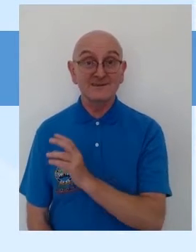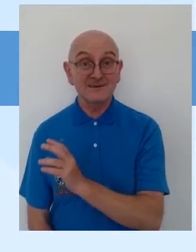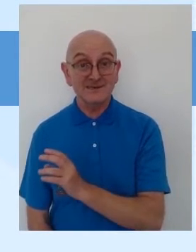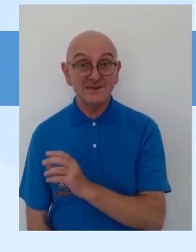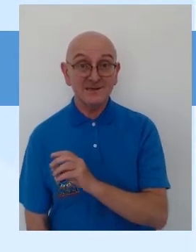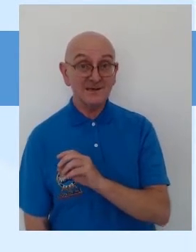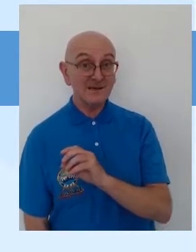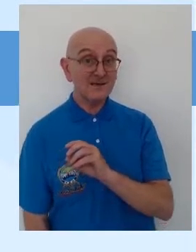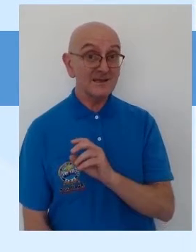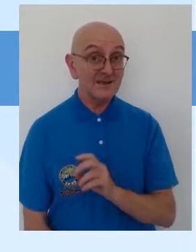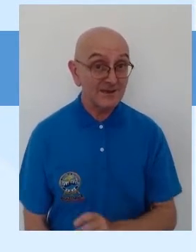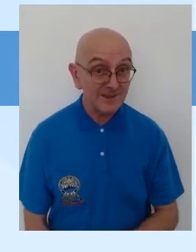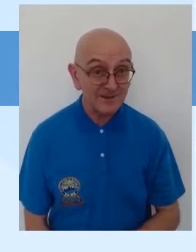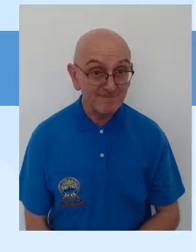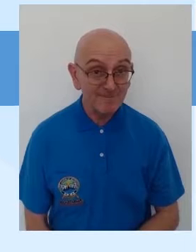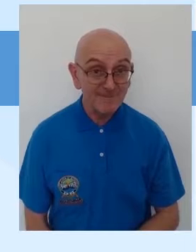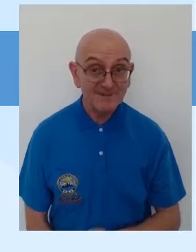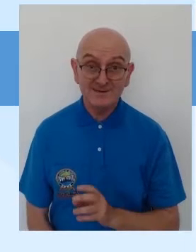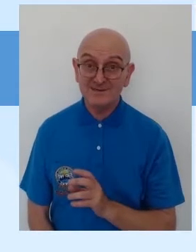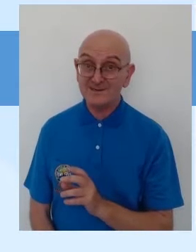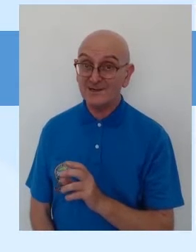Duck, d-up.